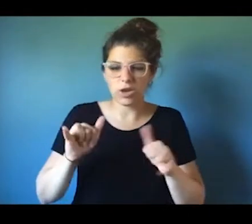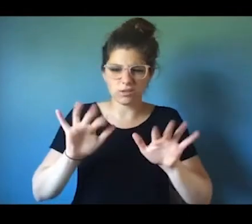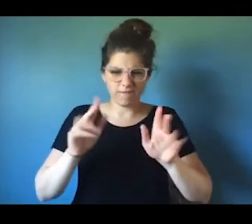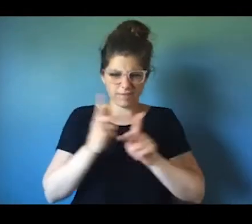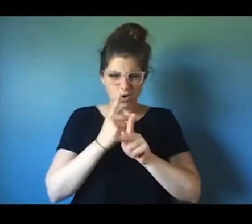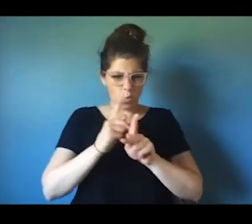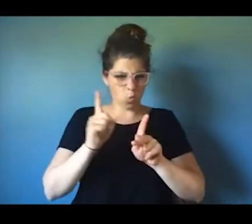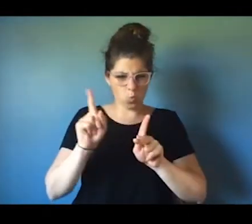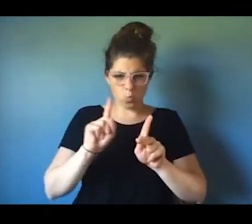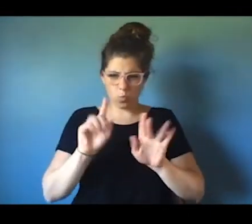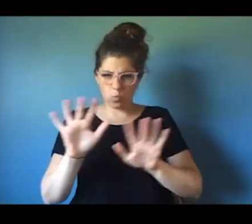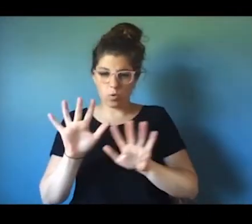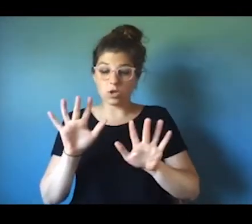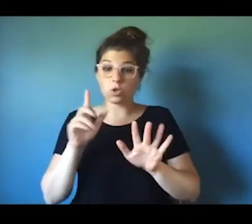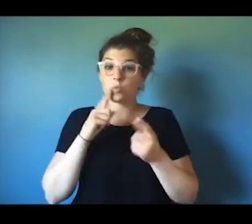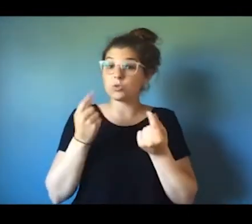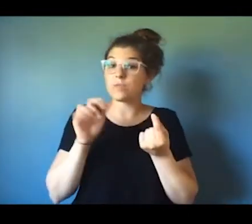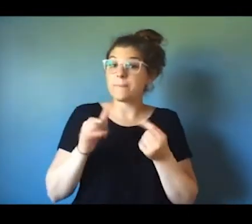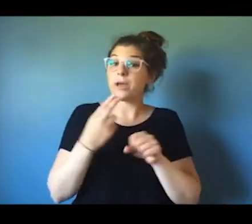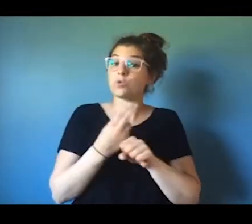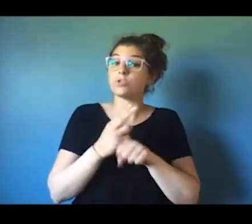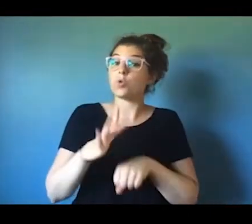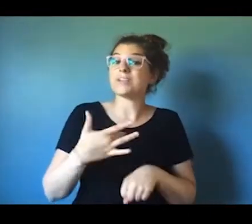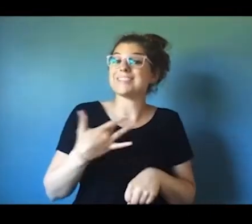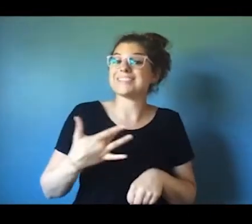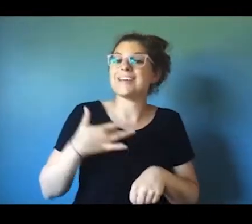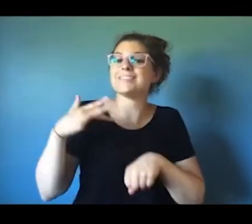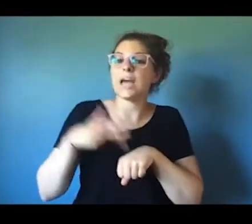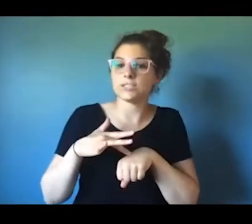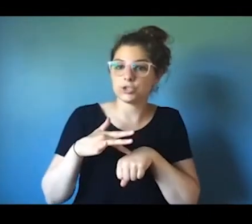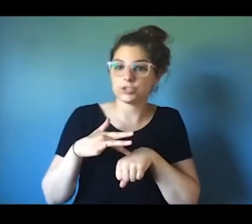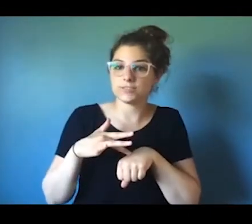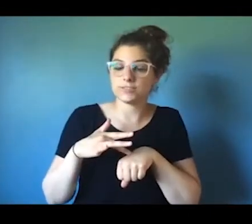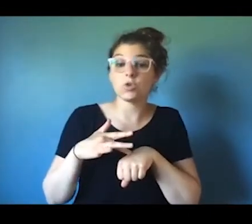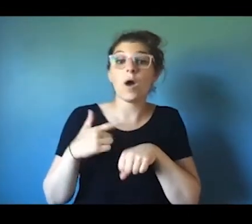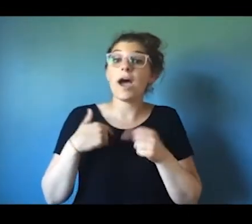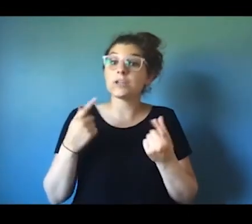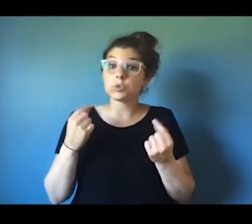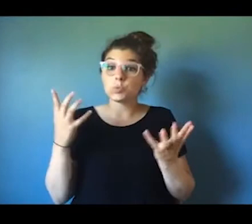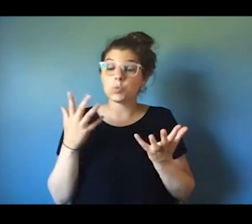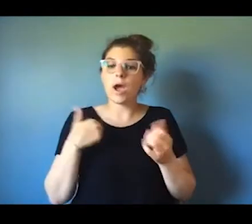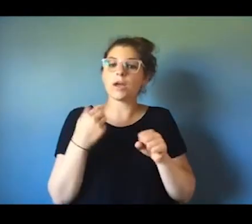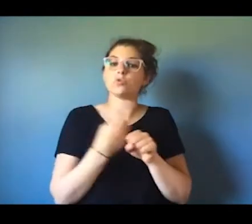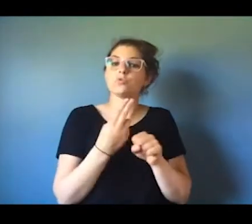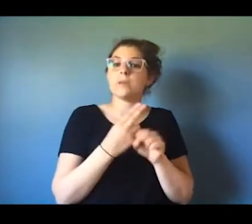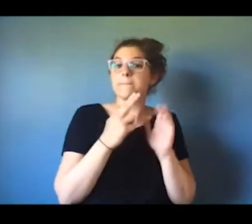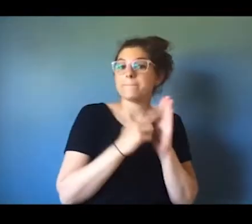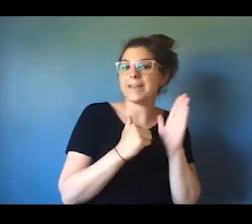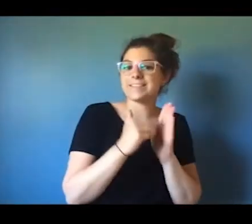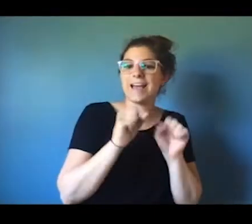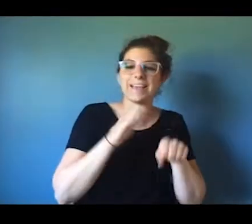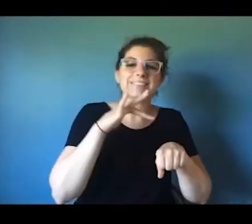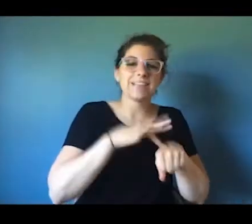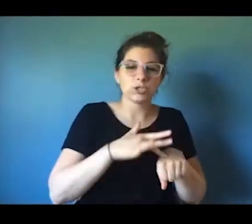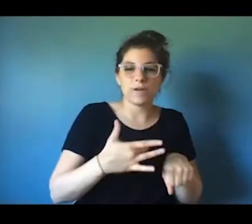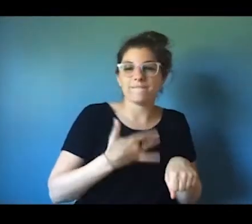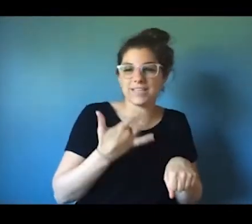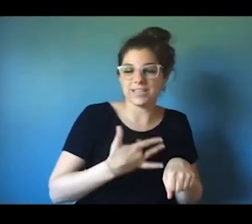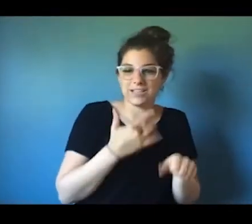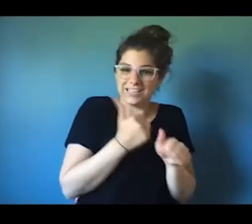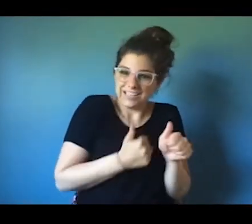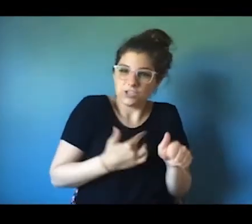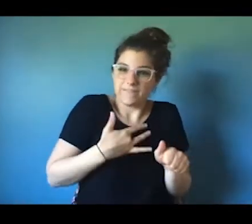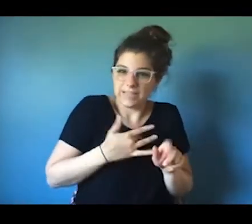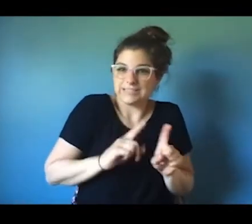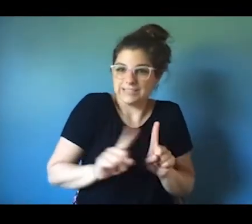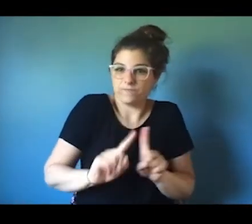you're a visually impaired person and you're trying to orient yourself to something, you're going to do so by using your sense of touch. So what I do is